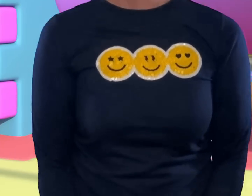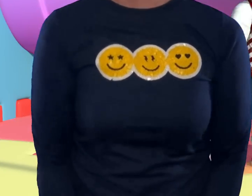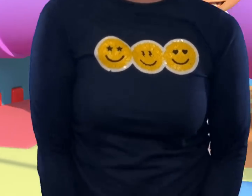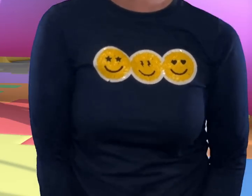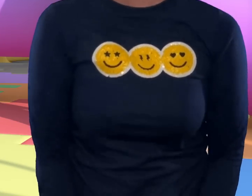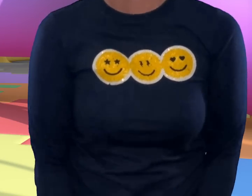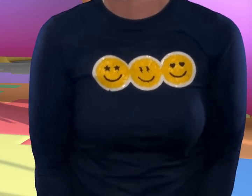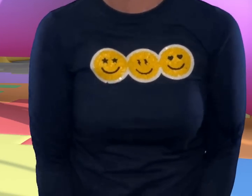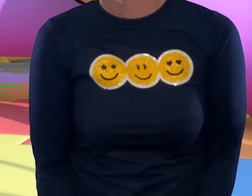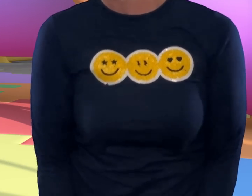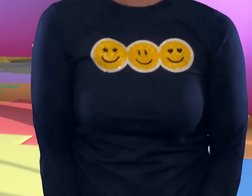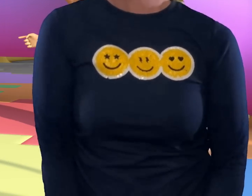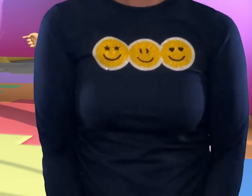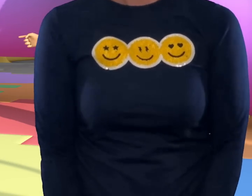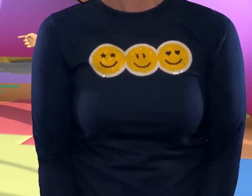flowers